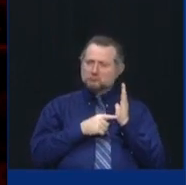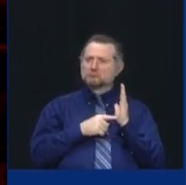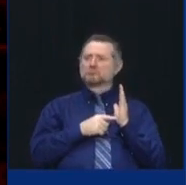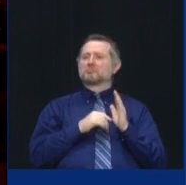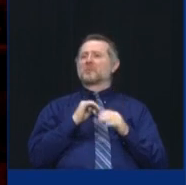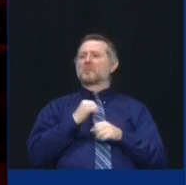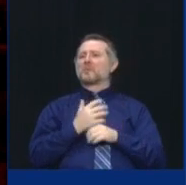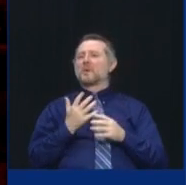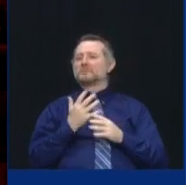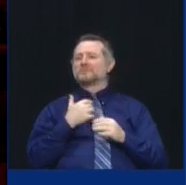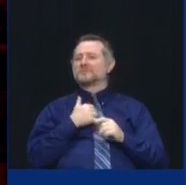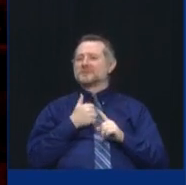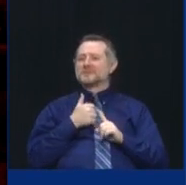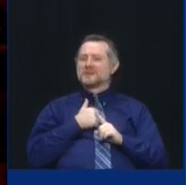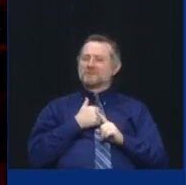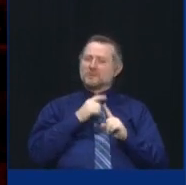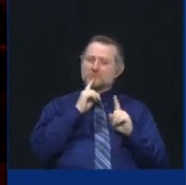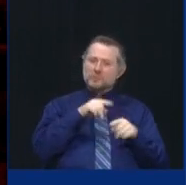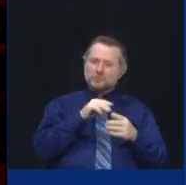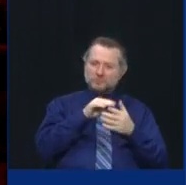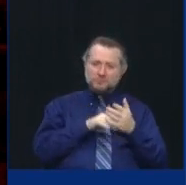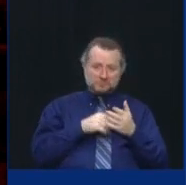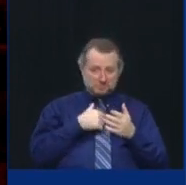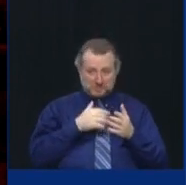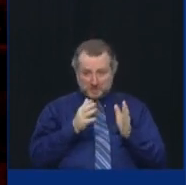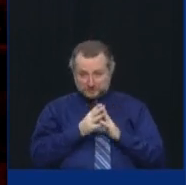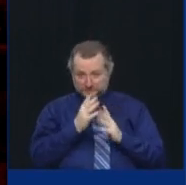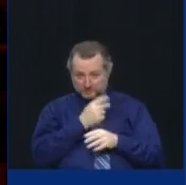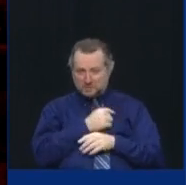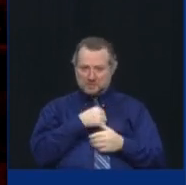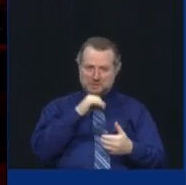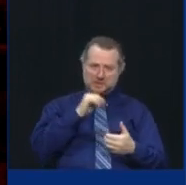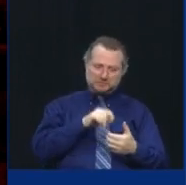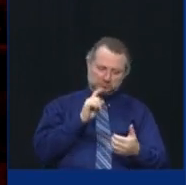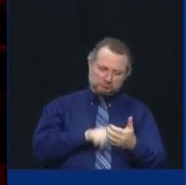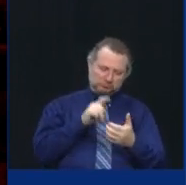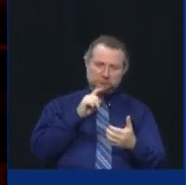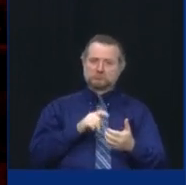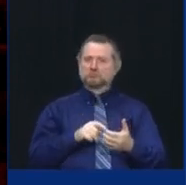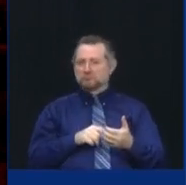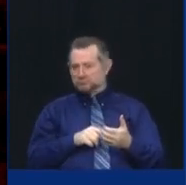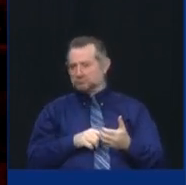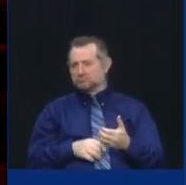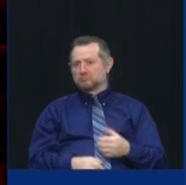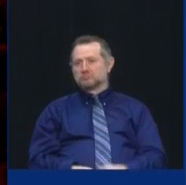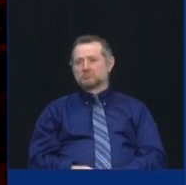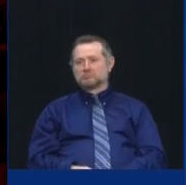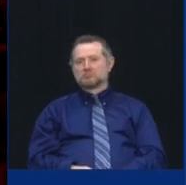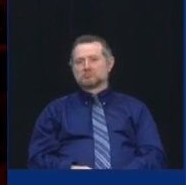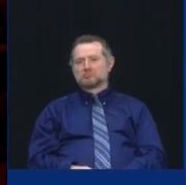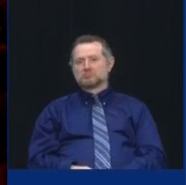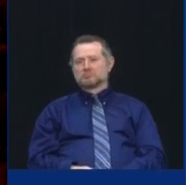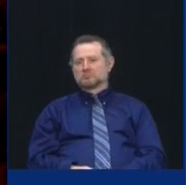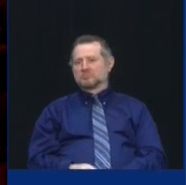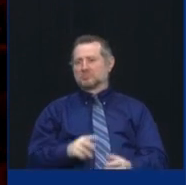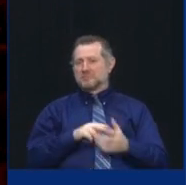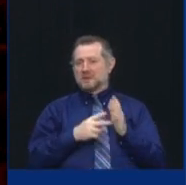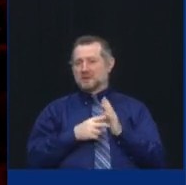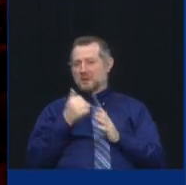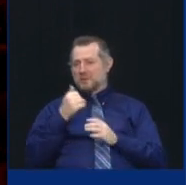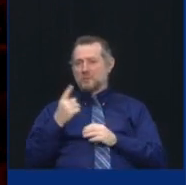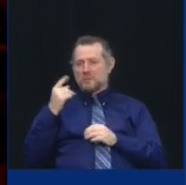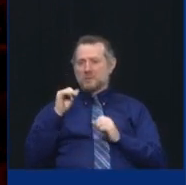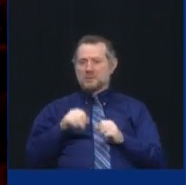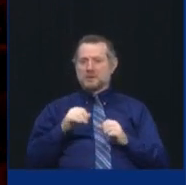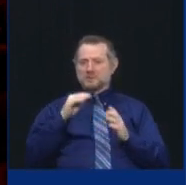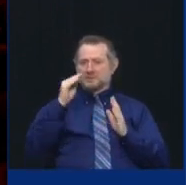You ask you, did you get a vaccine? You say yes. You ask you what date was your last dose, you put that in. Anyone can fill that out and